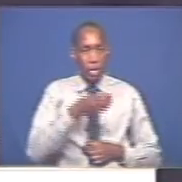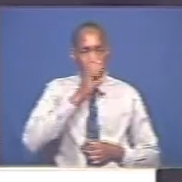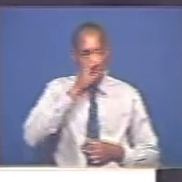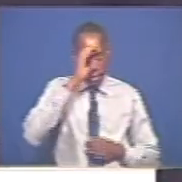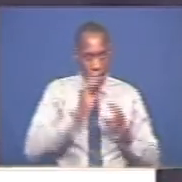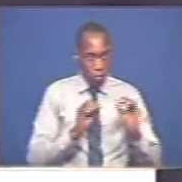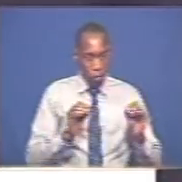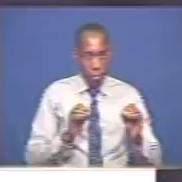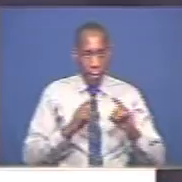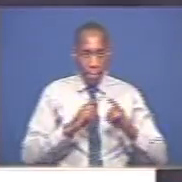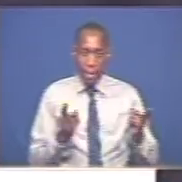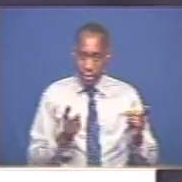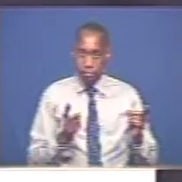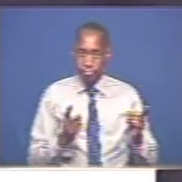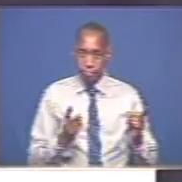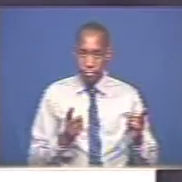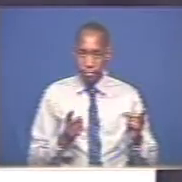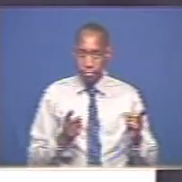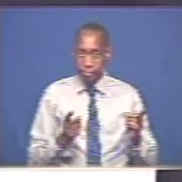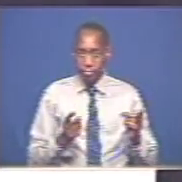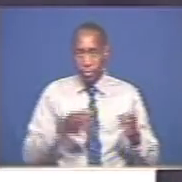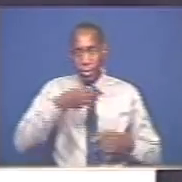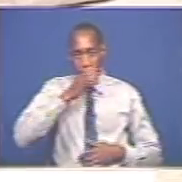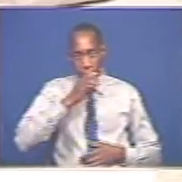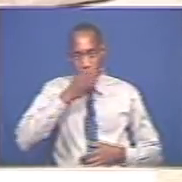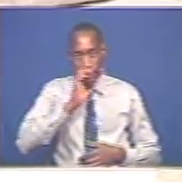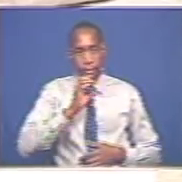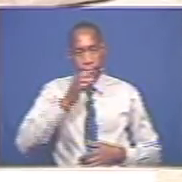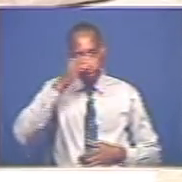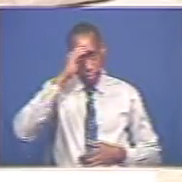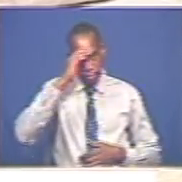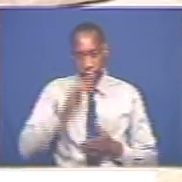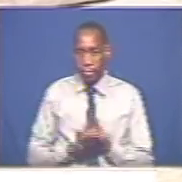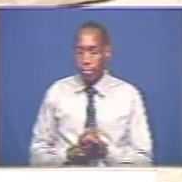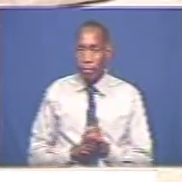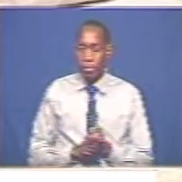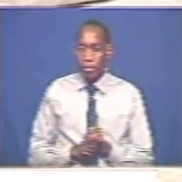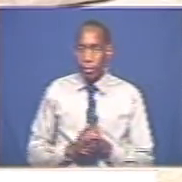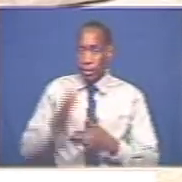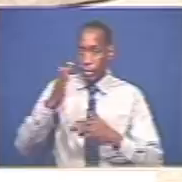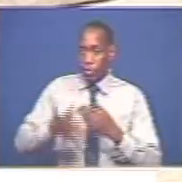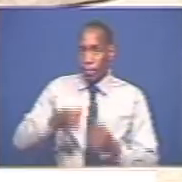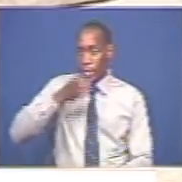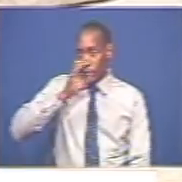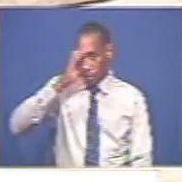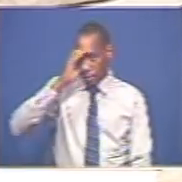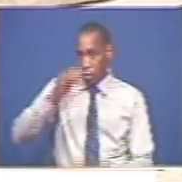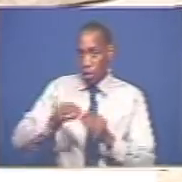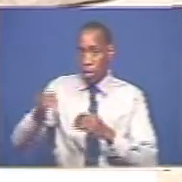drink, but somehow you just find yourself drinking. After, you know, stopping alcohol took some time.